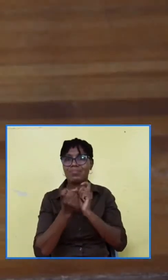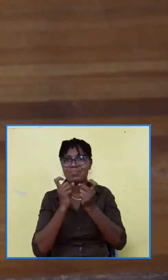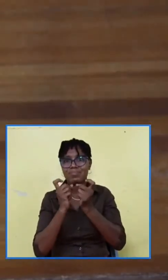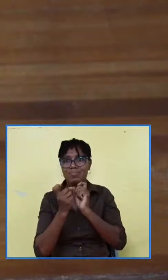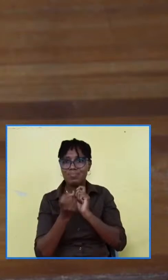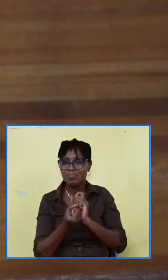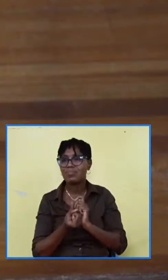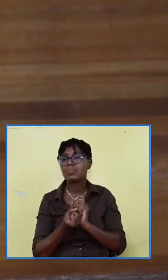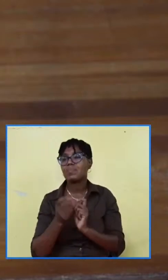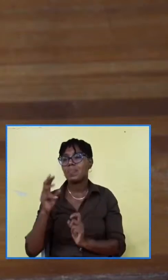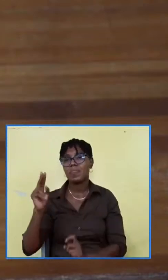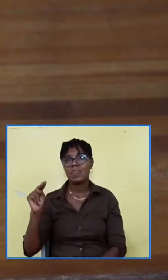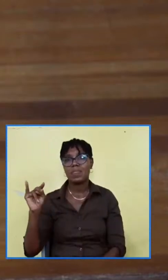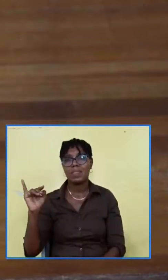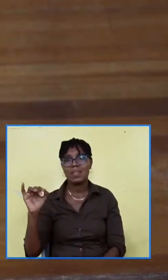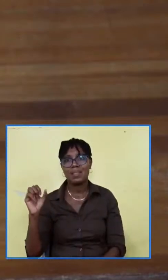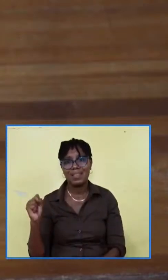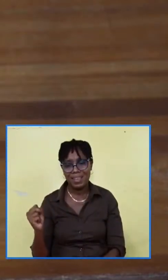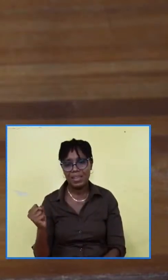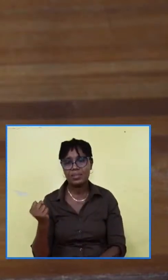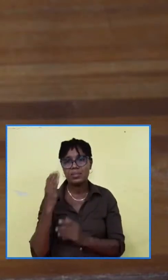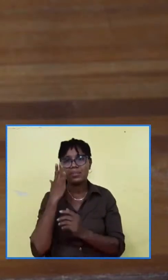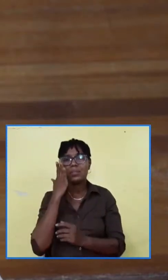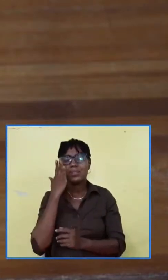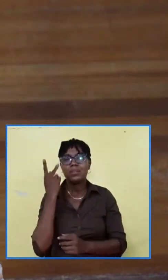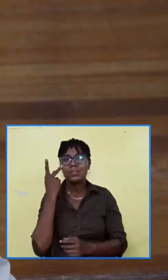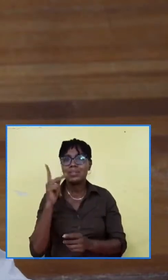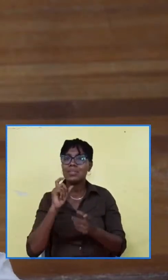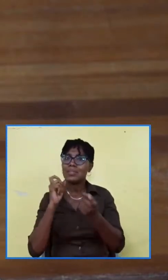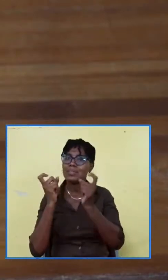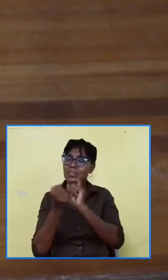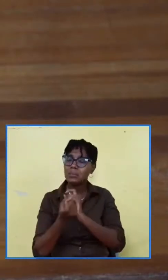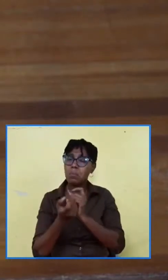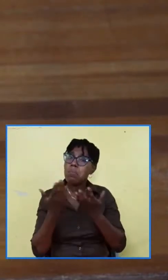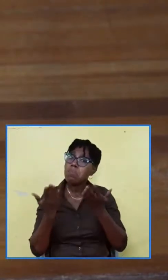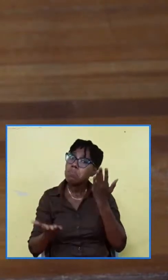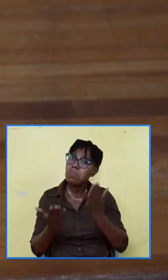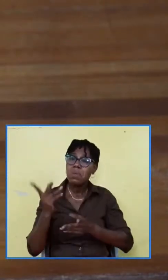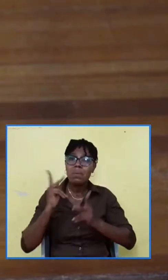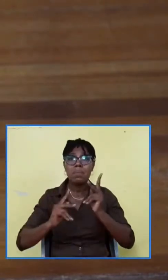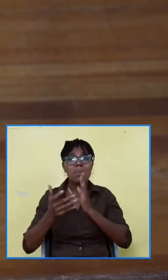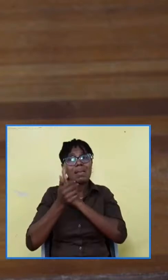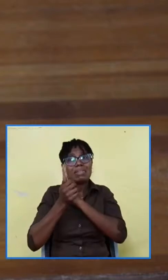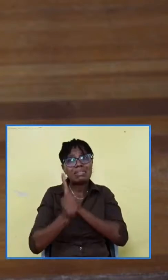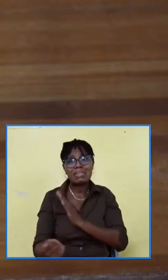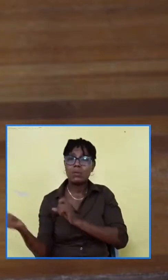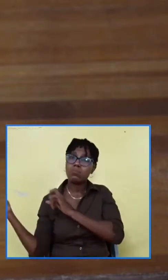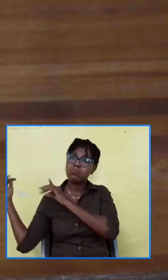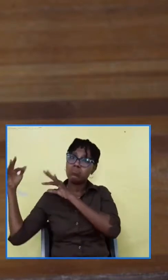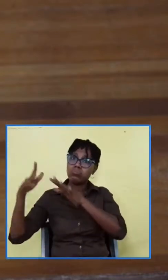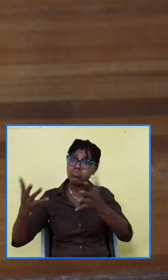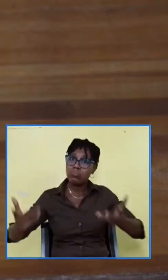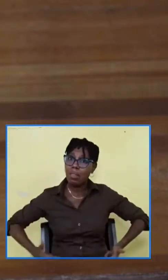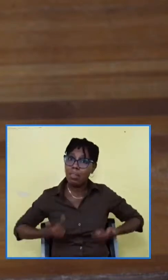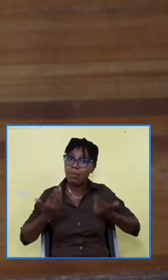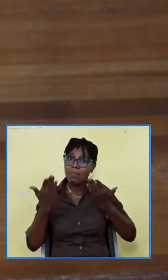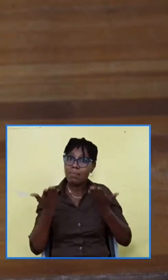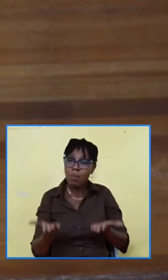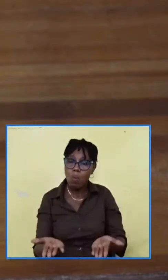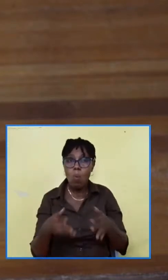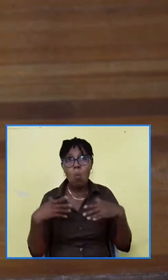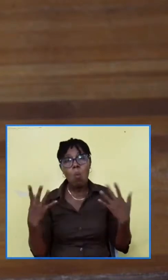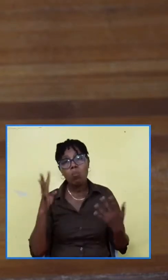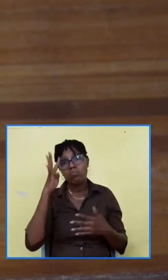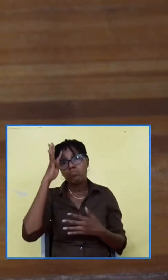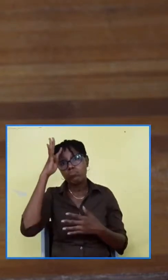the NIS to cope with the changes that we're seeing. So it might be skilled immigration, it might be one part of it, but certainly the economy and job creation